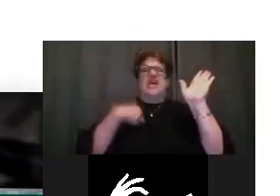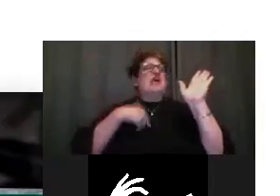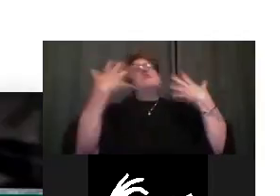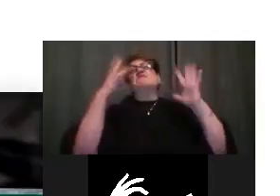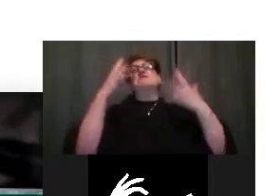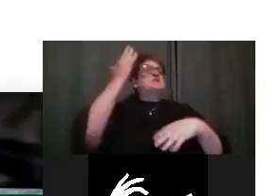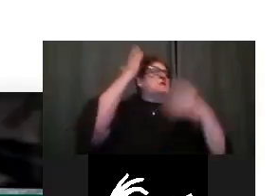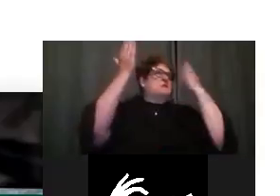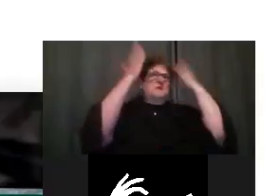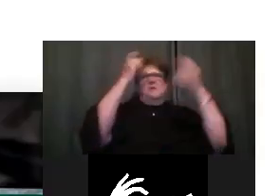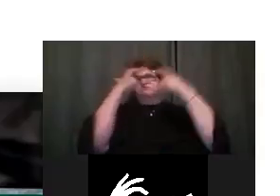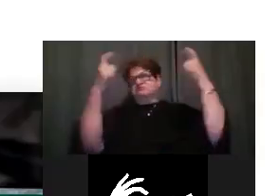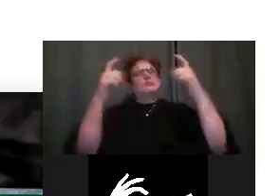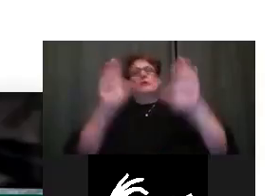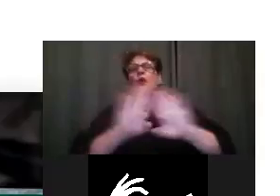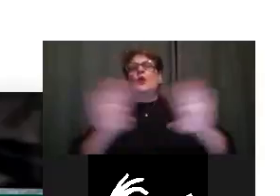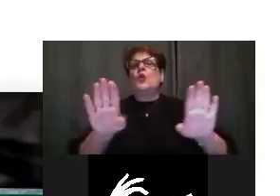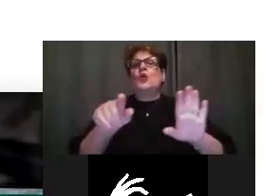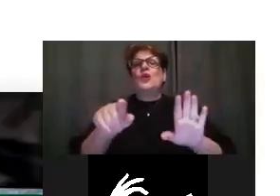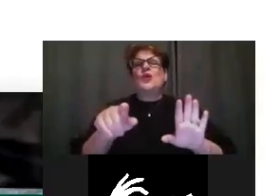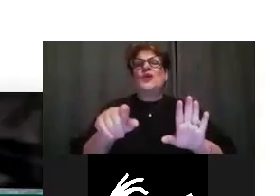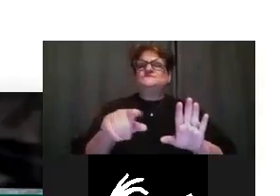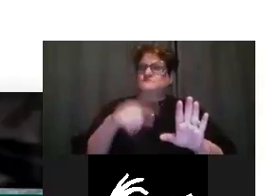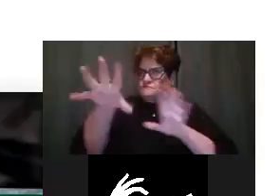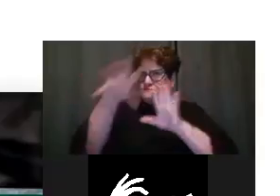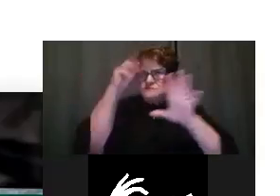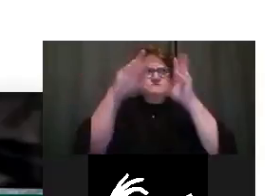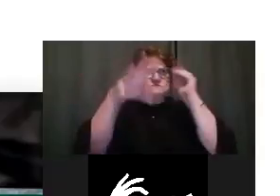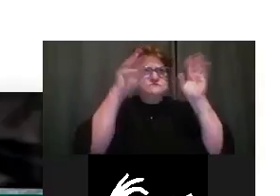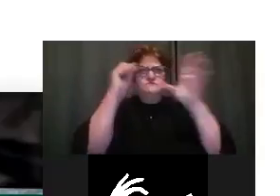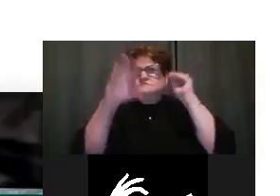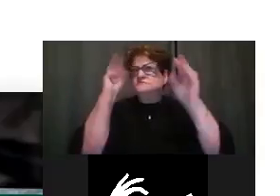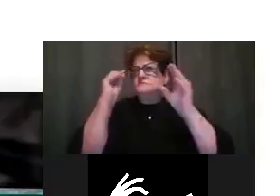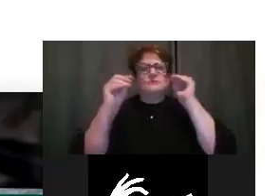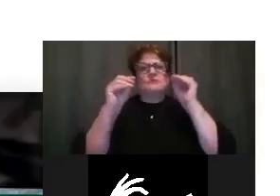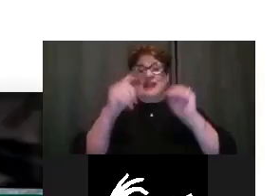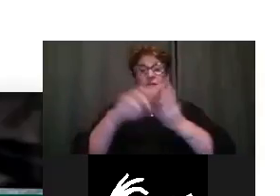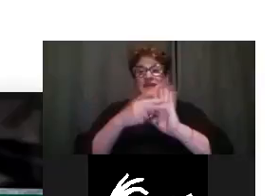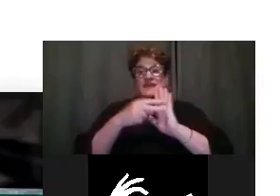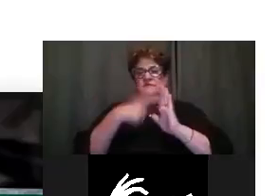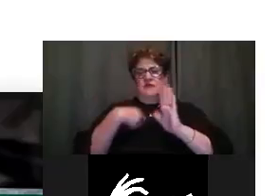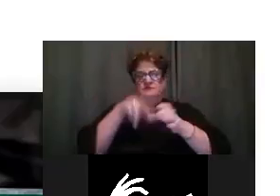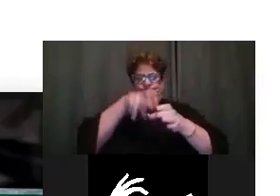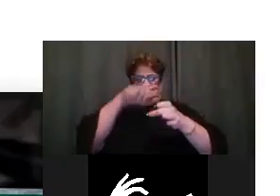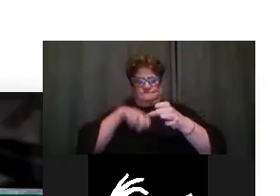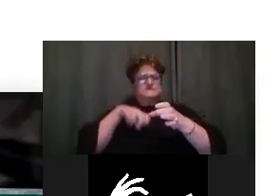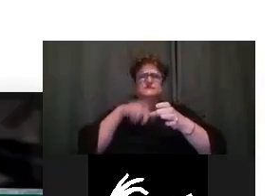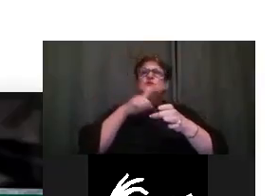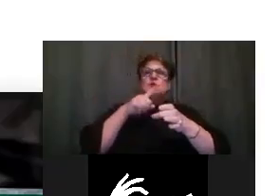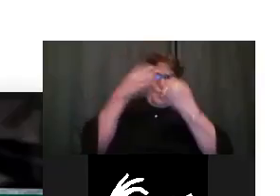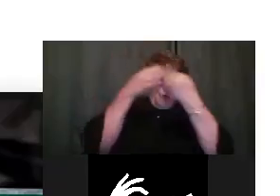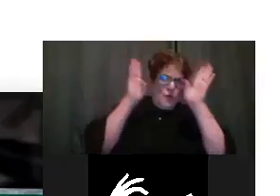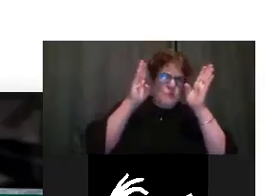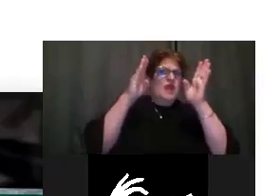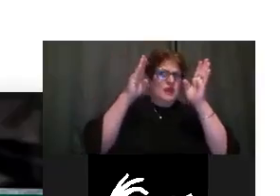have experienced. It's really like taking yourself in a lot of ways out of a situation to listen to the person